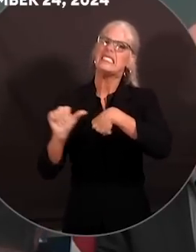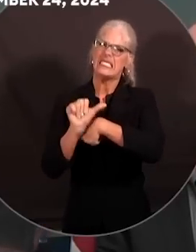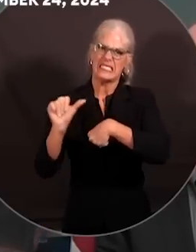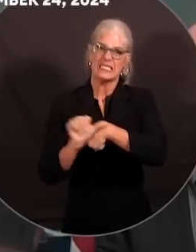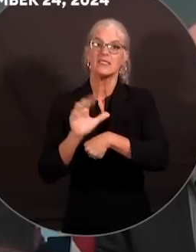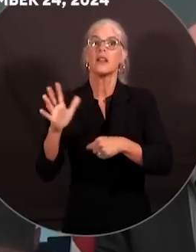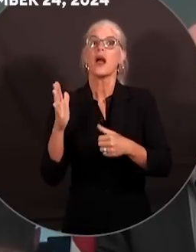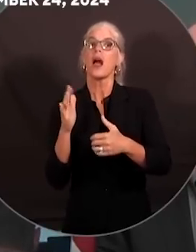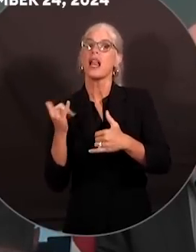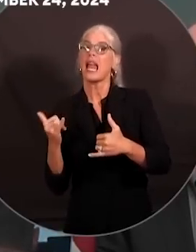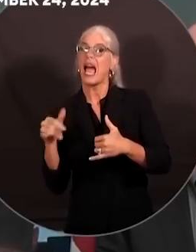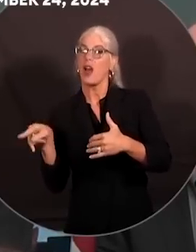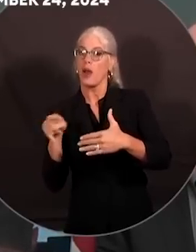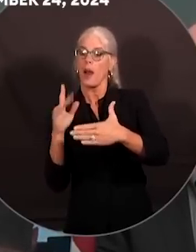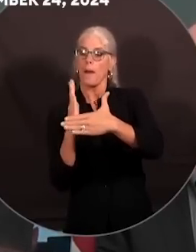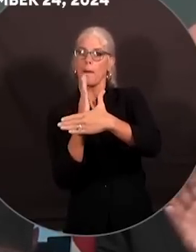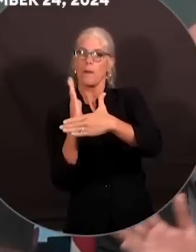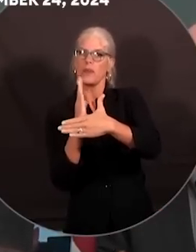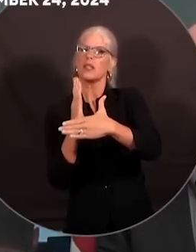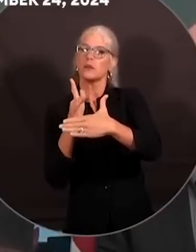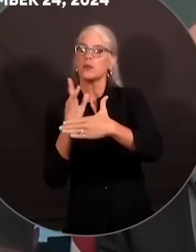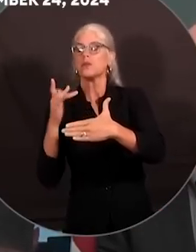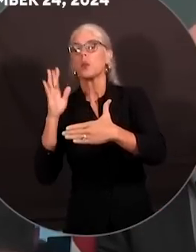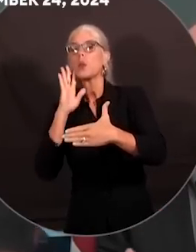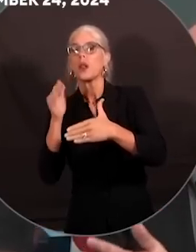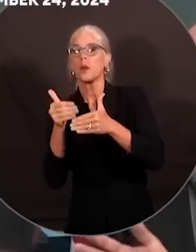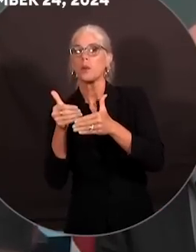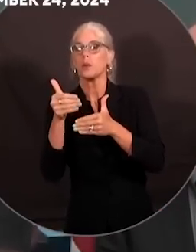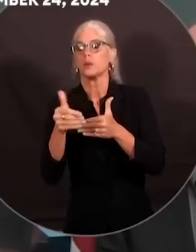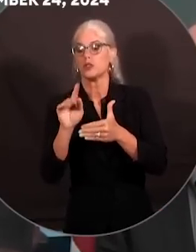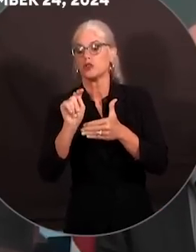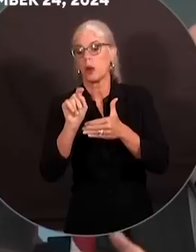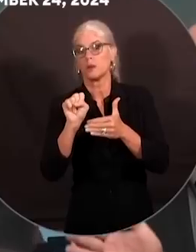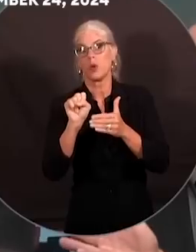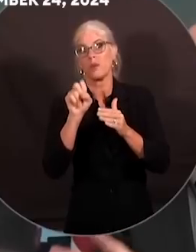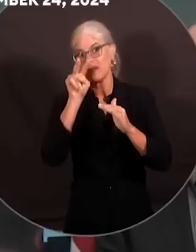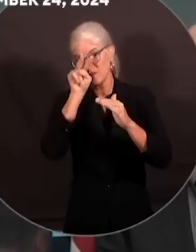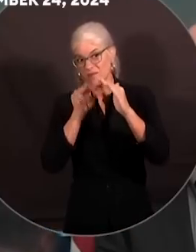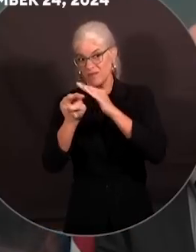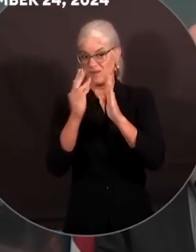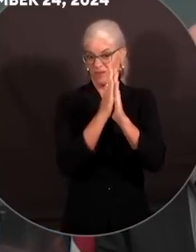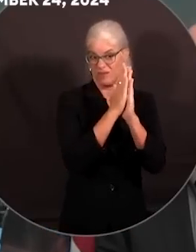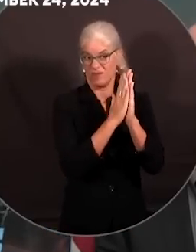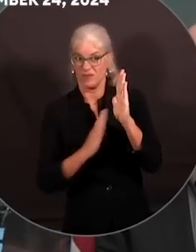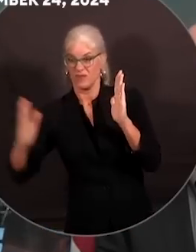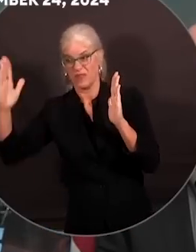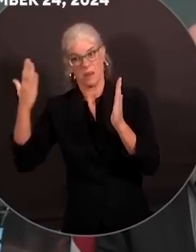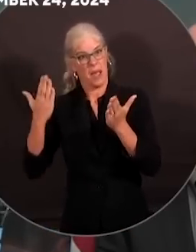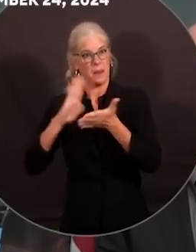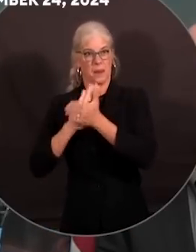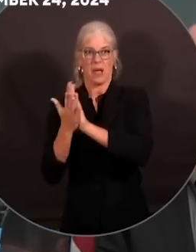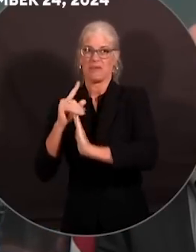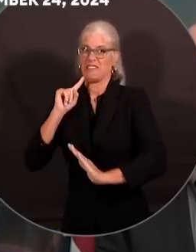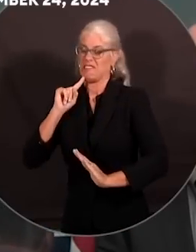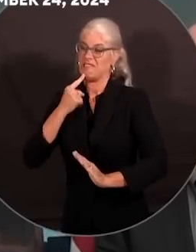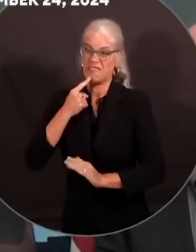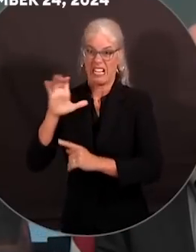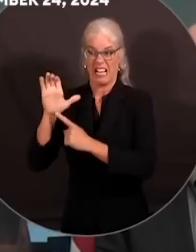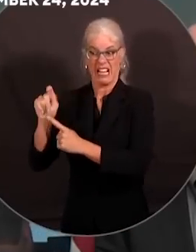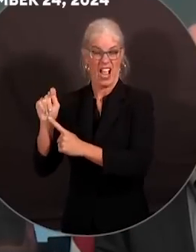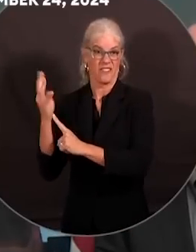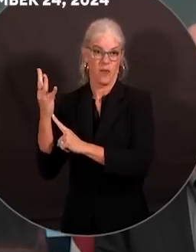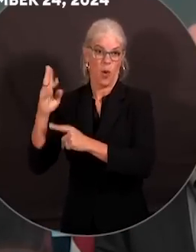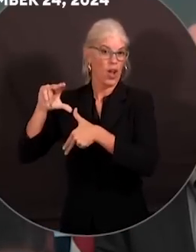it developing into a tropical storm all the way to a major hurricane at Category 4. If you look at the